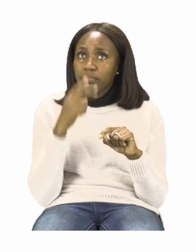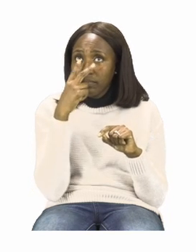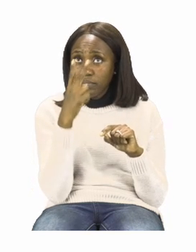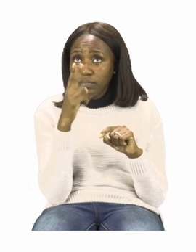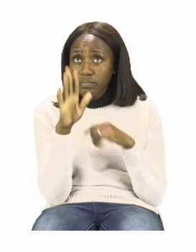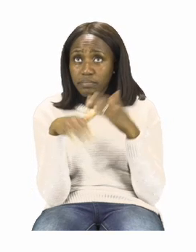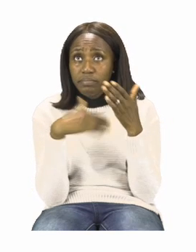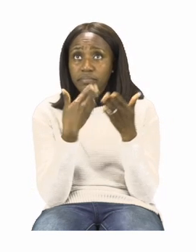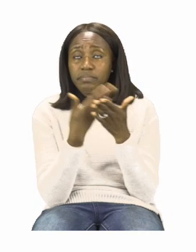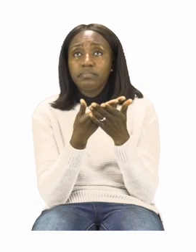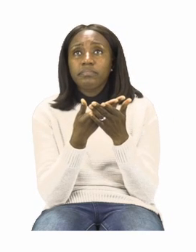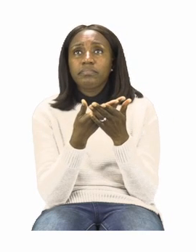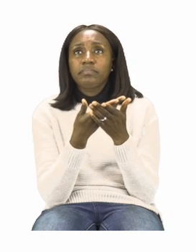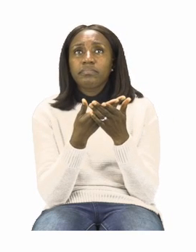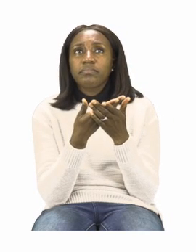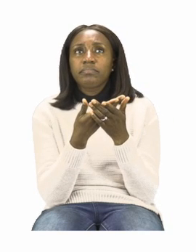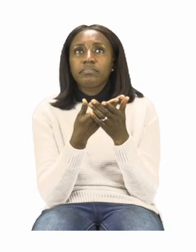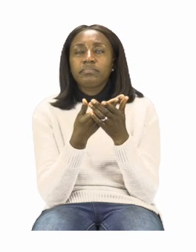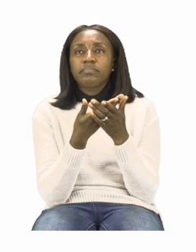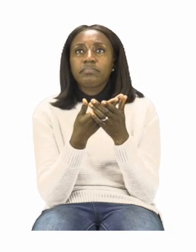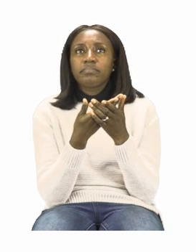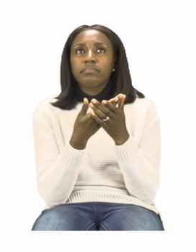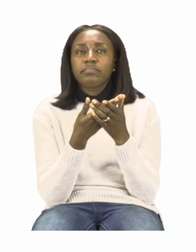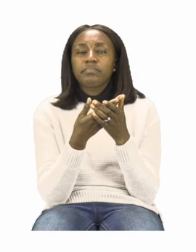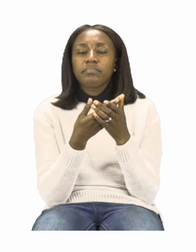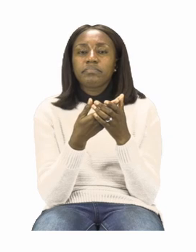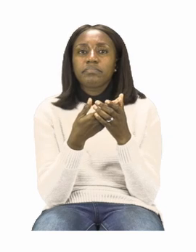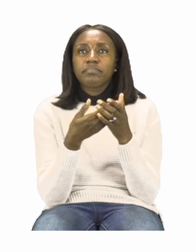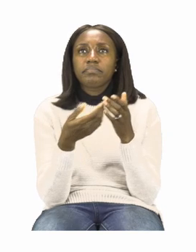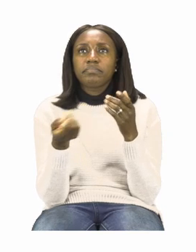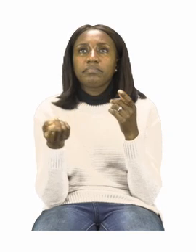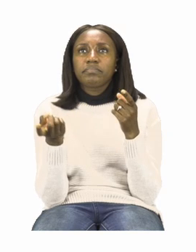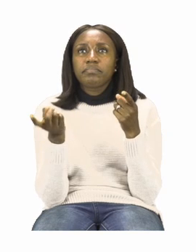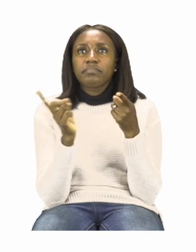again. Let's start with the first picture.